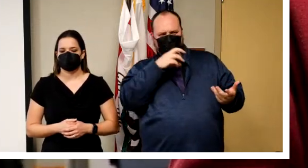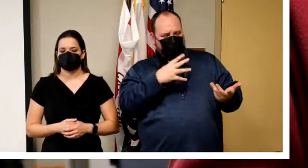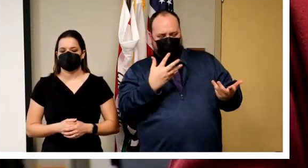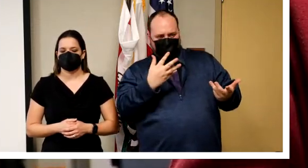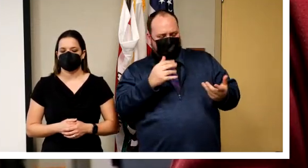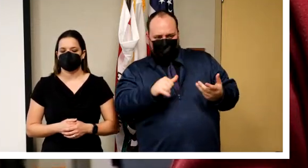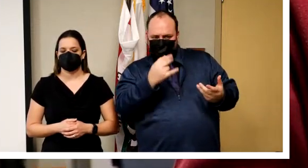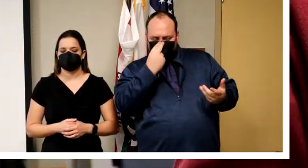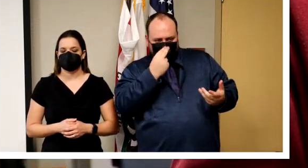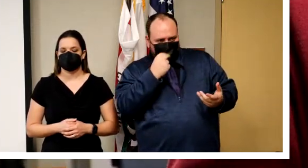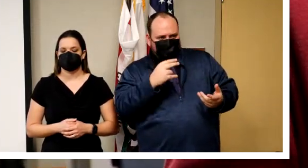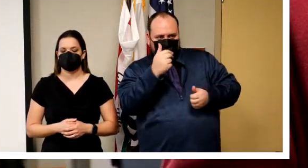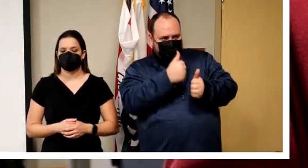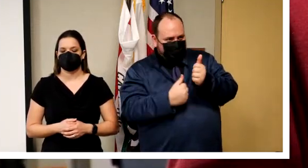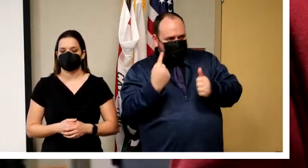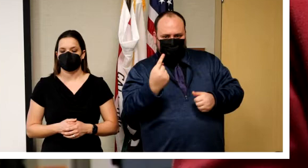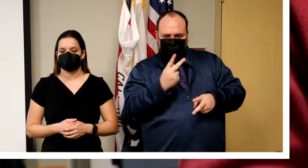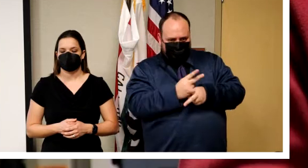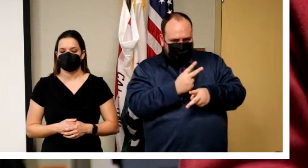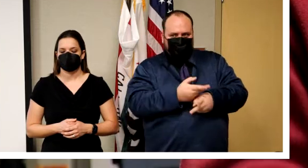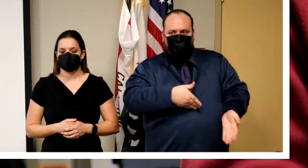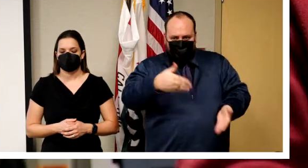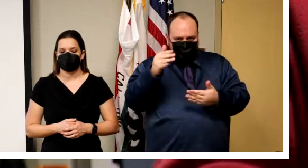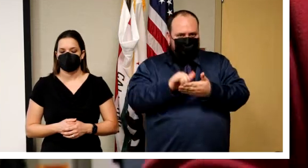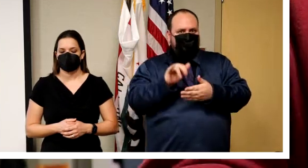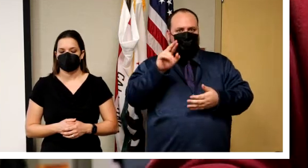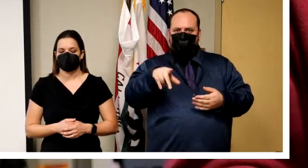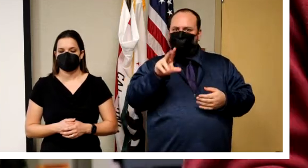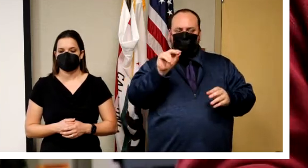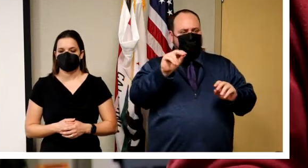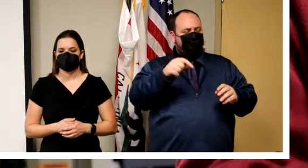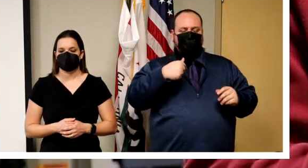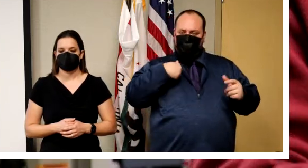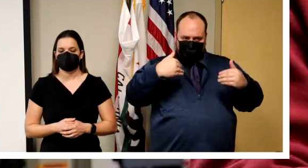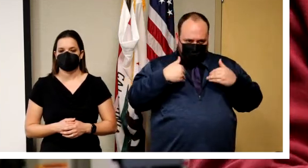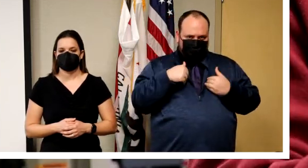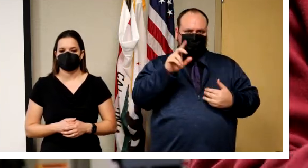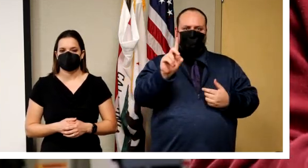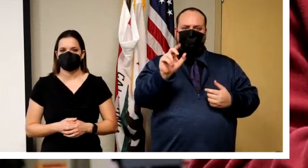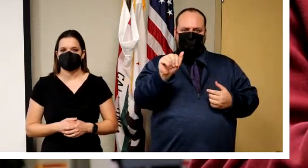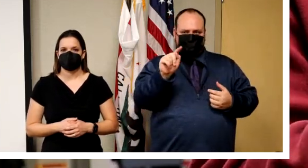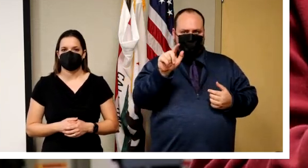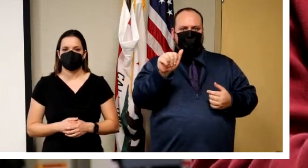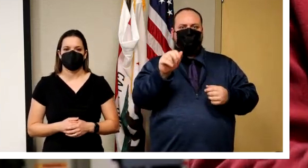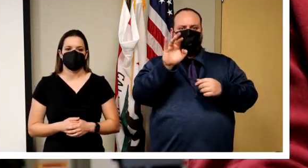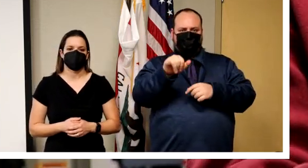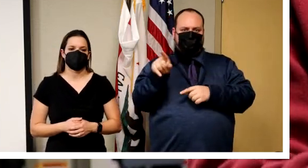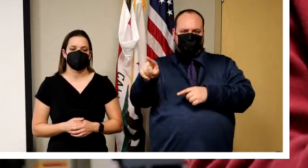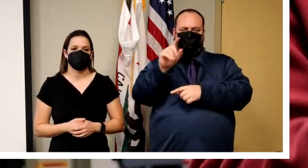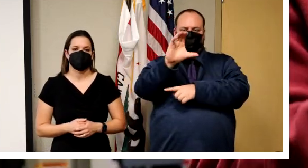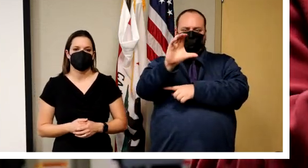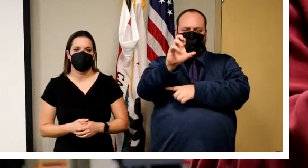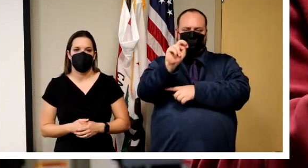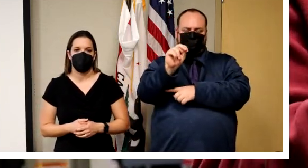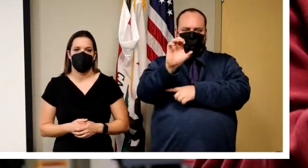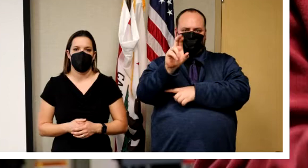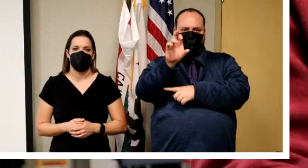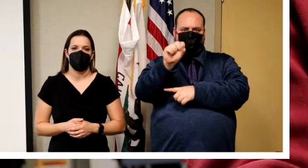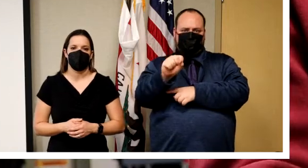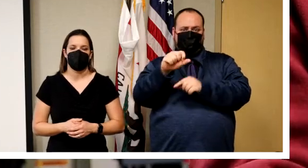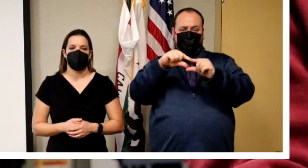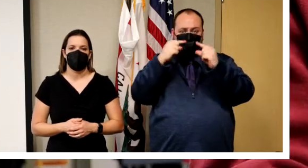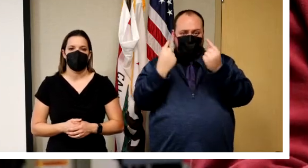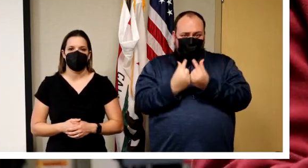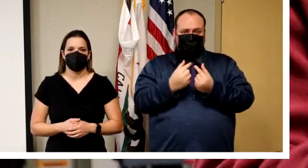don't have an algorithm. There's no algorithm on here. We have all the data by census blocks, block groups,